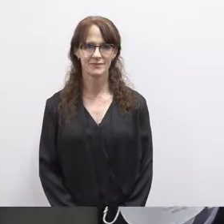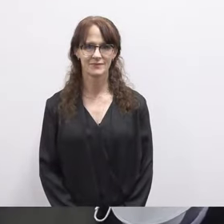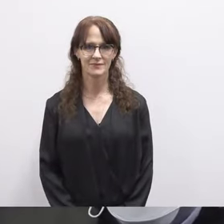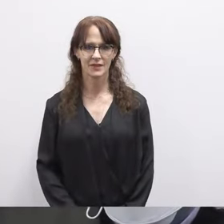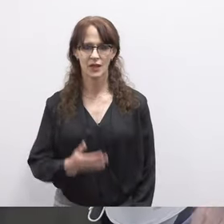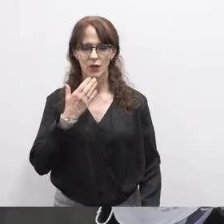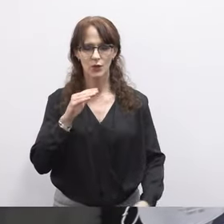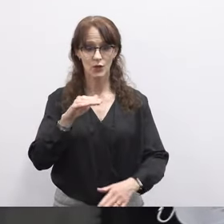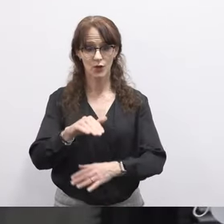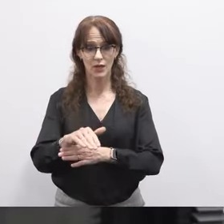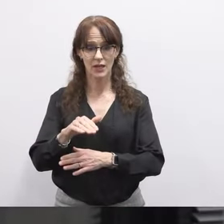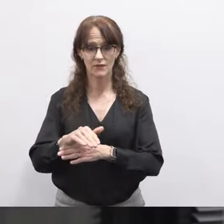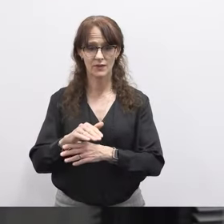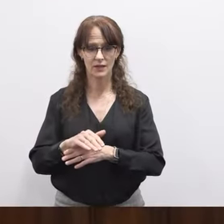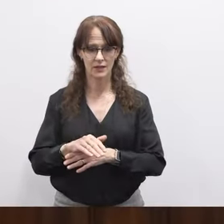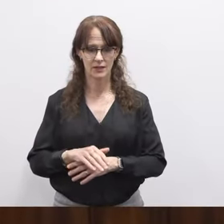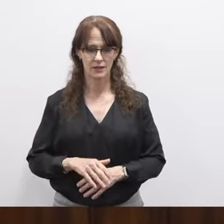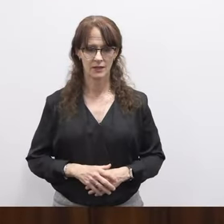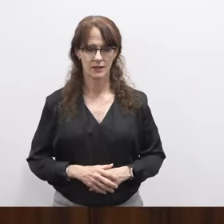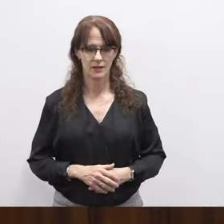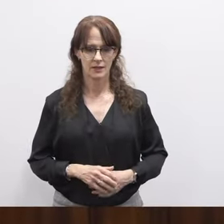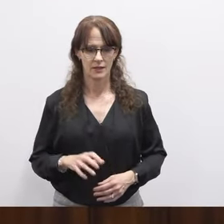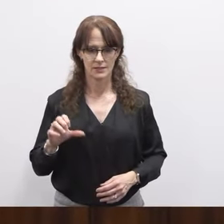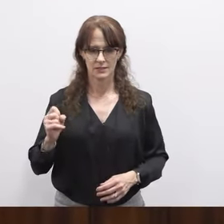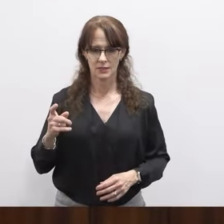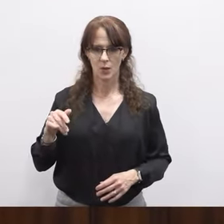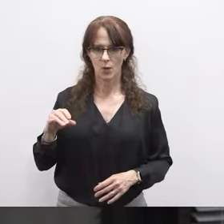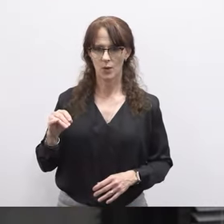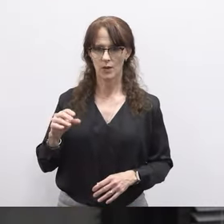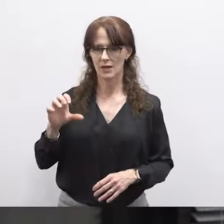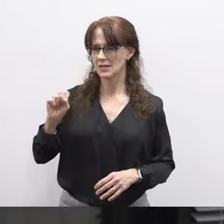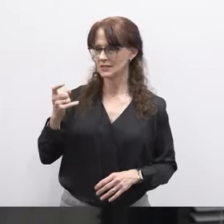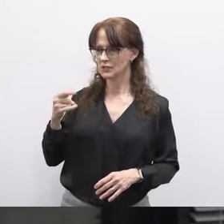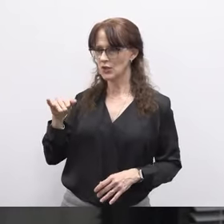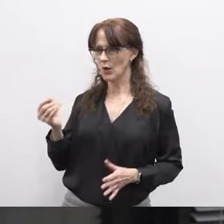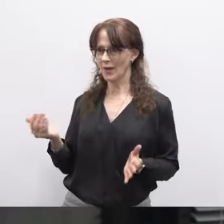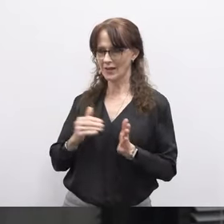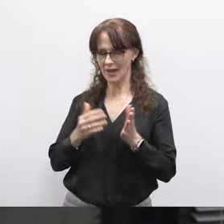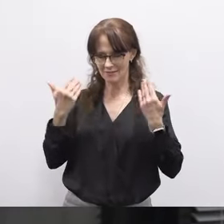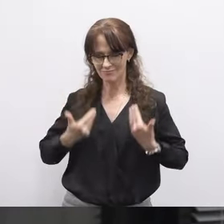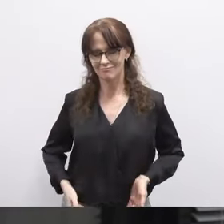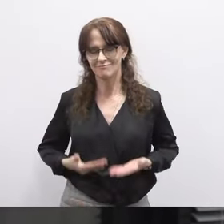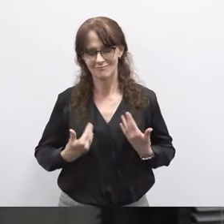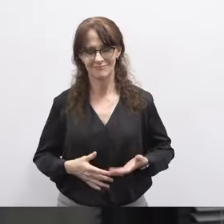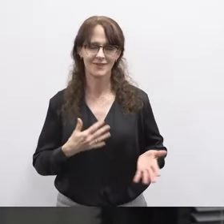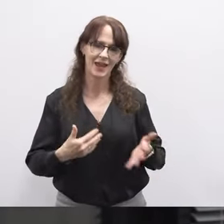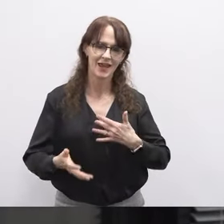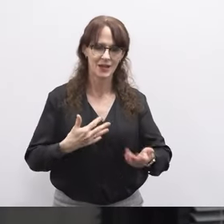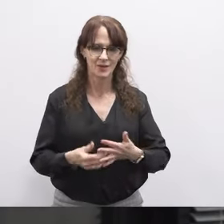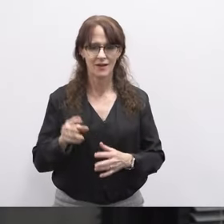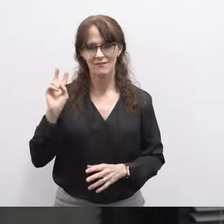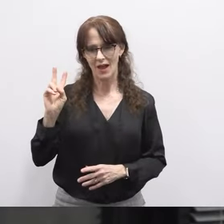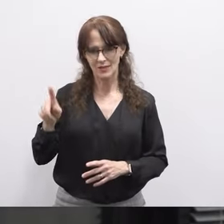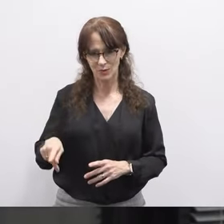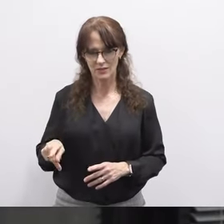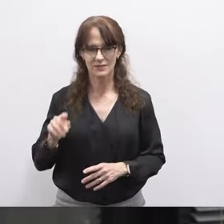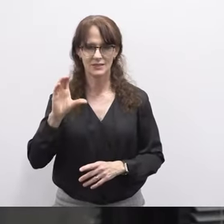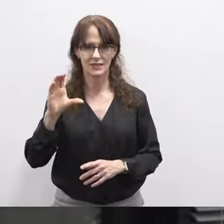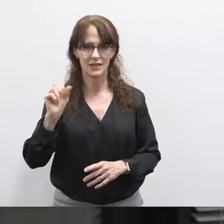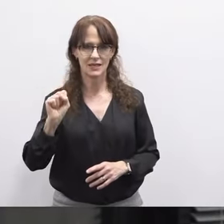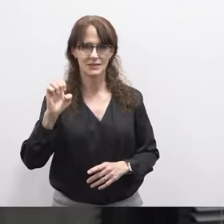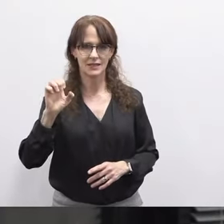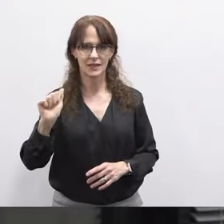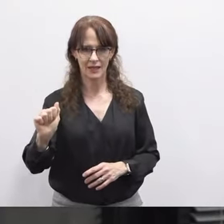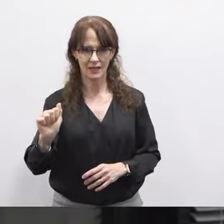Good evening. Is it Sergio? Yeah, it's me, Sergio, again. So anyways, I'm the vice president of the